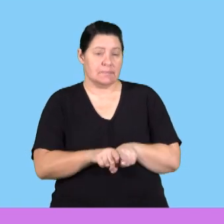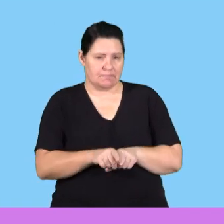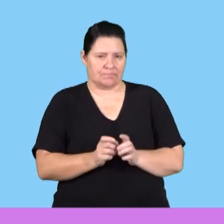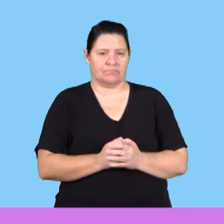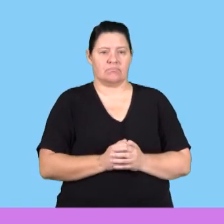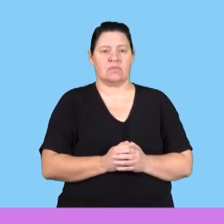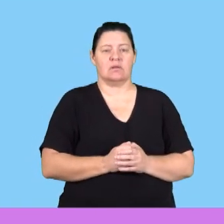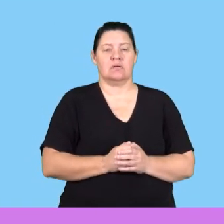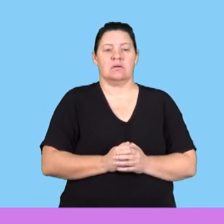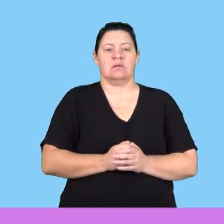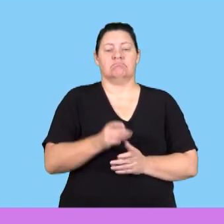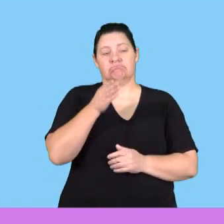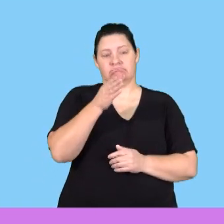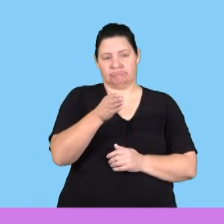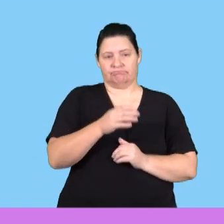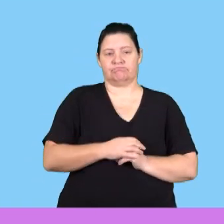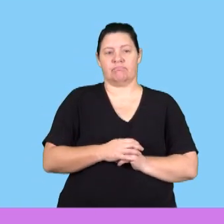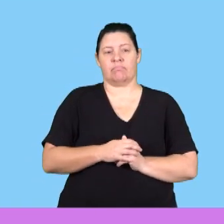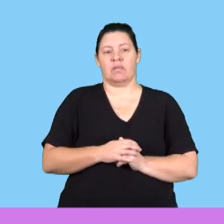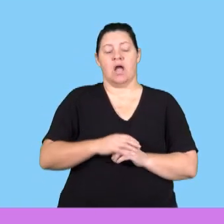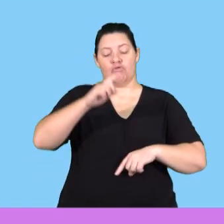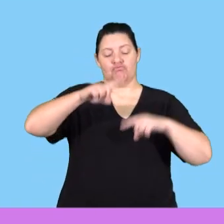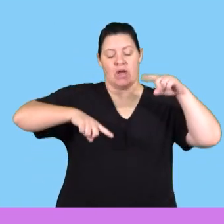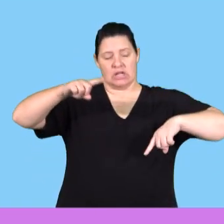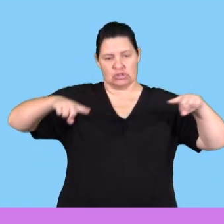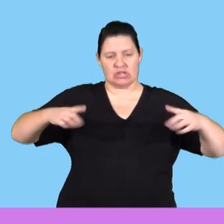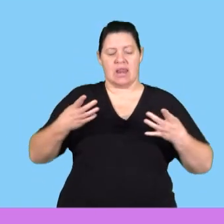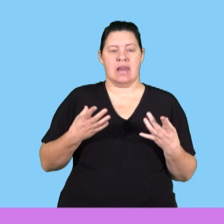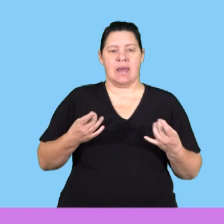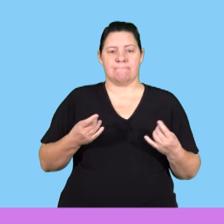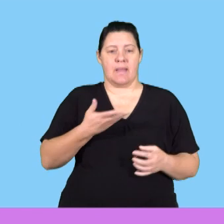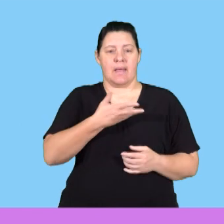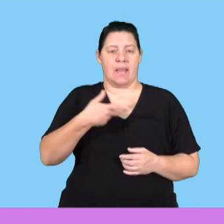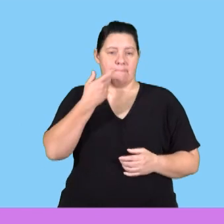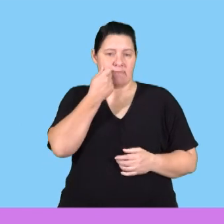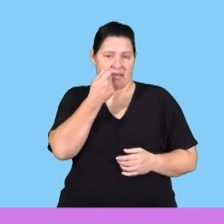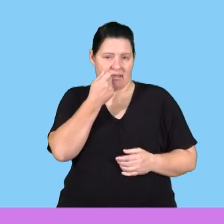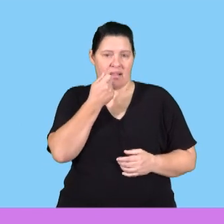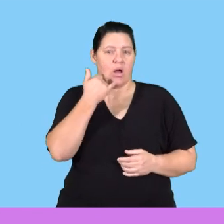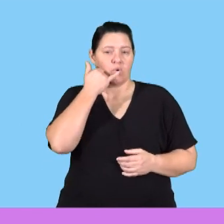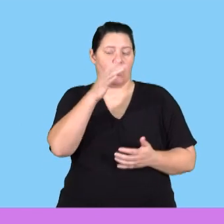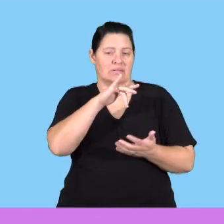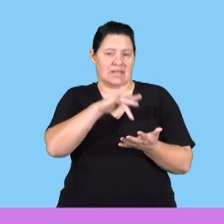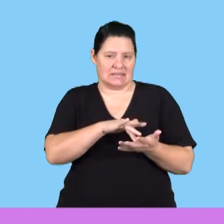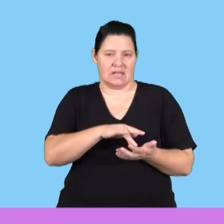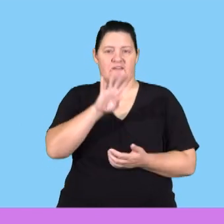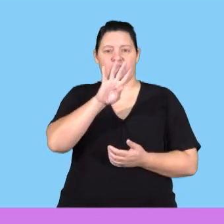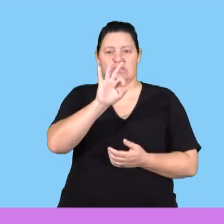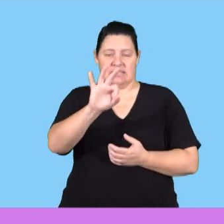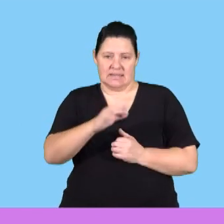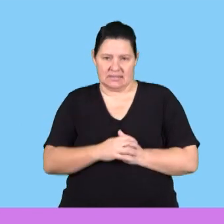Remember, it's still the same context. So here we are saying the range of the number of male call center agents